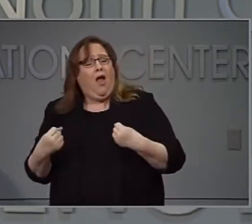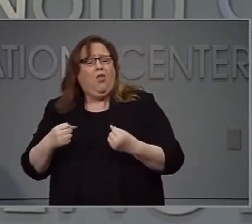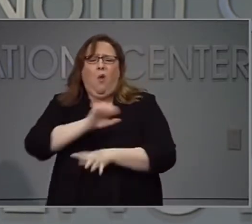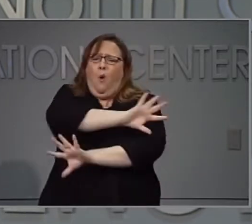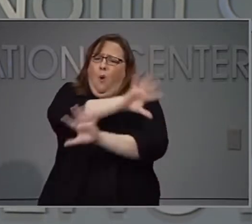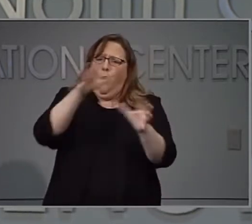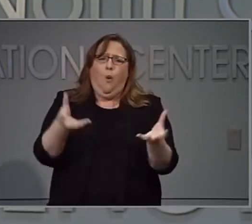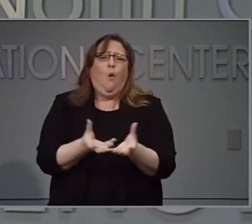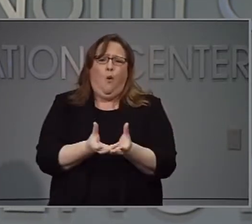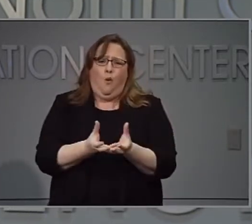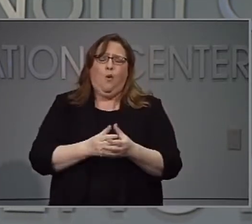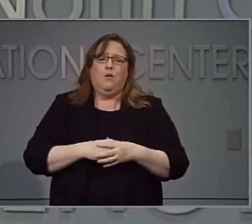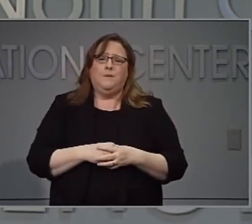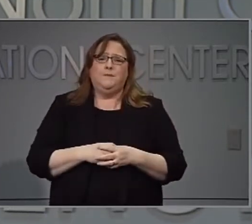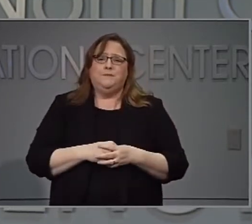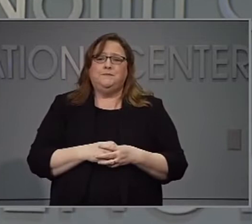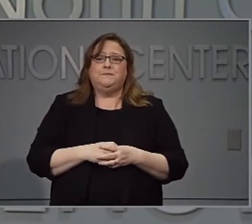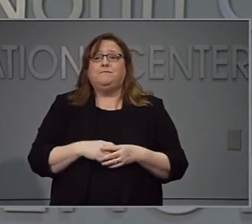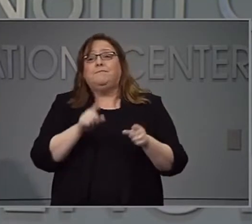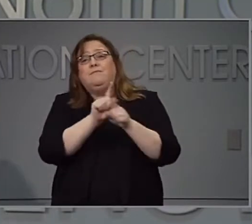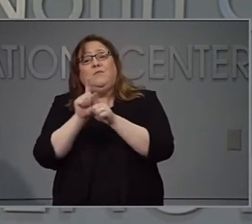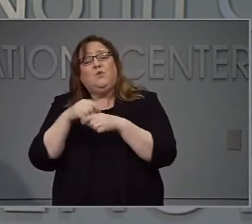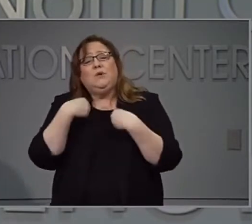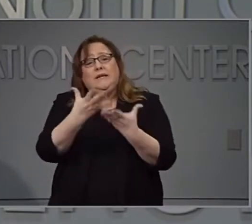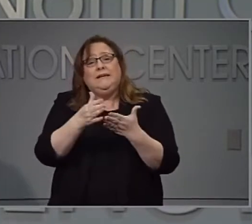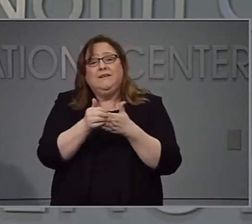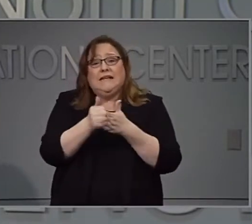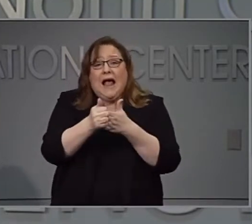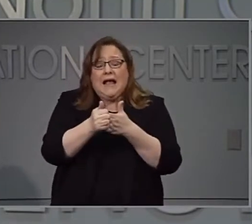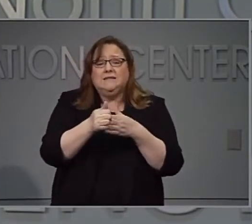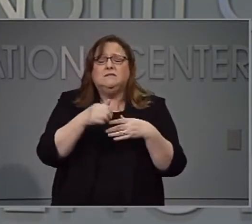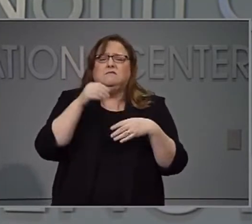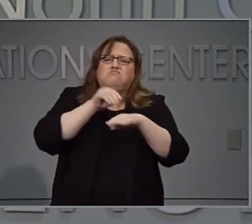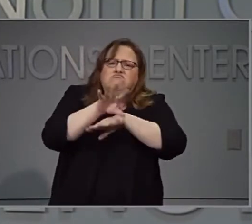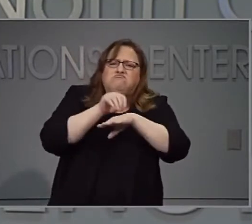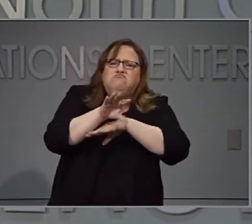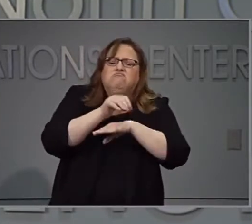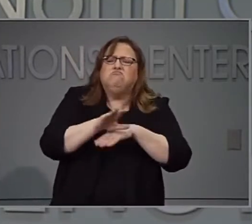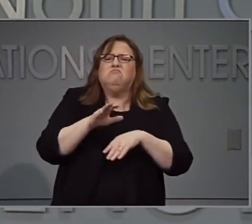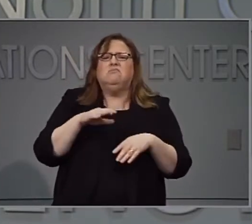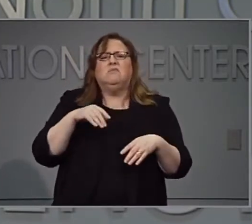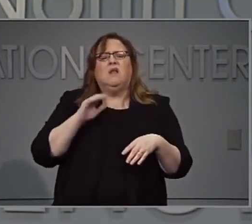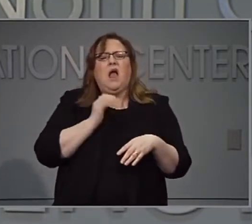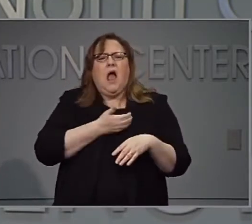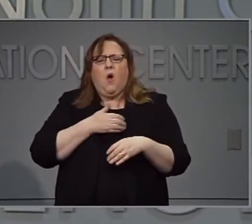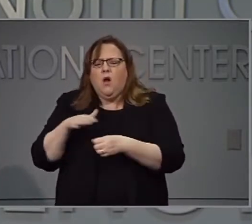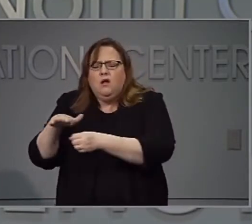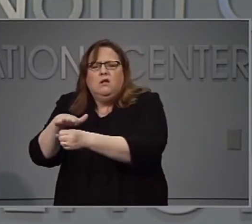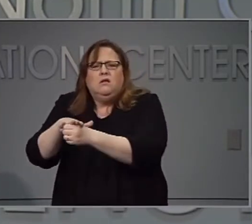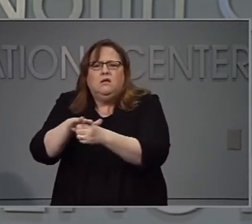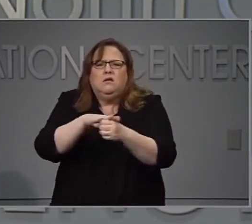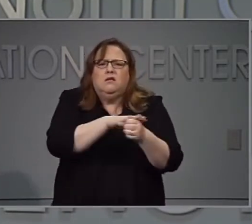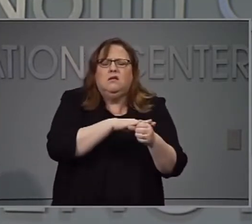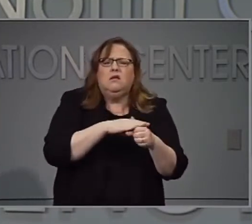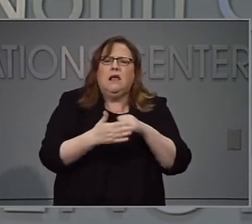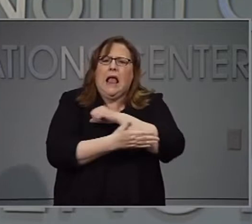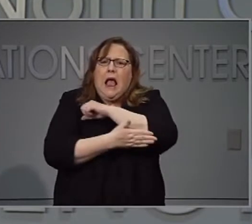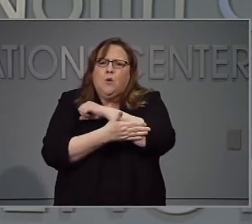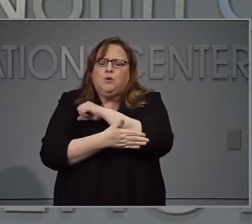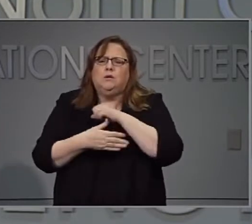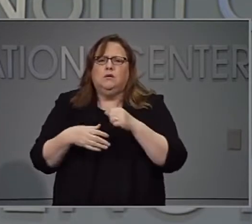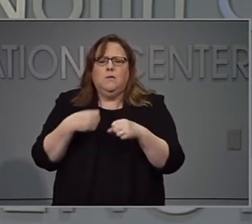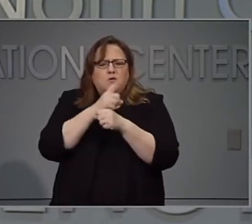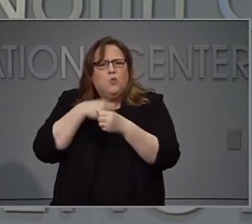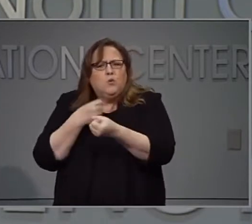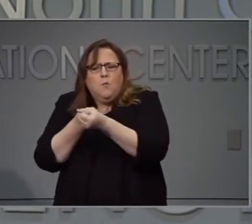documents for our partners in the counties that outlines how we're supporting them to ensure the behavioral health and intellectual